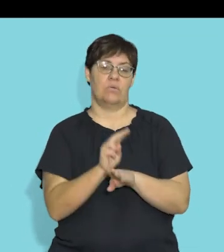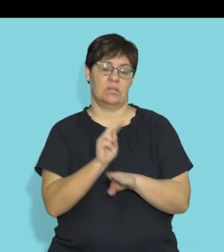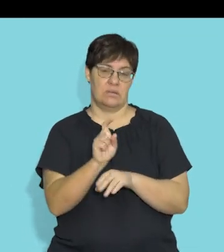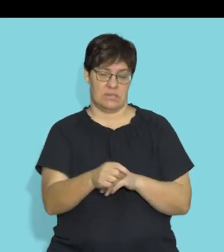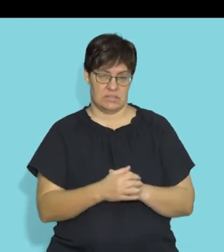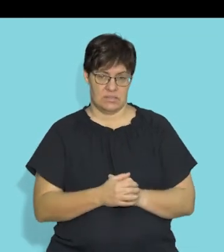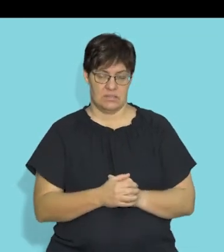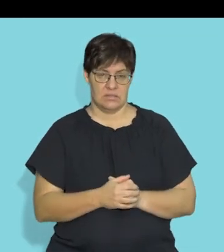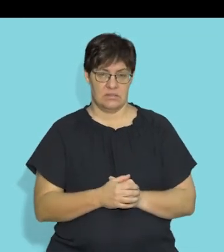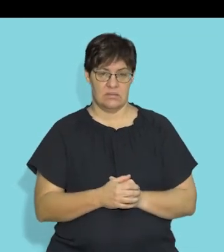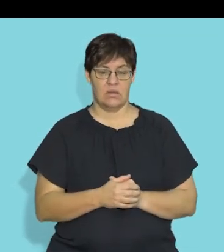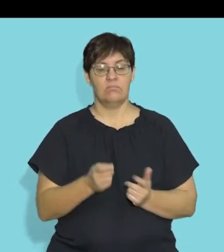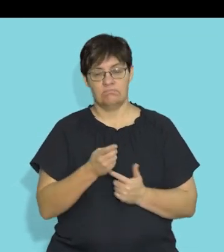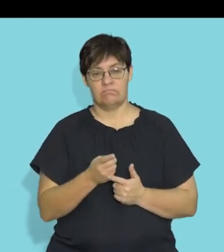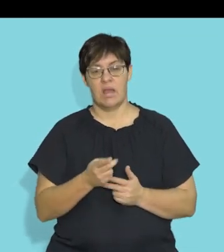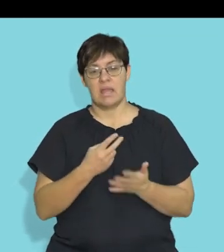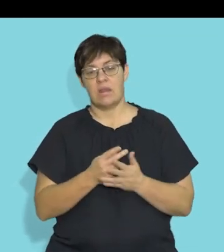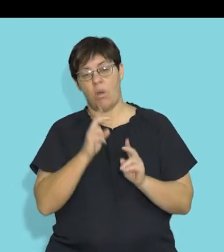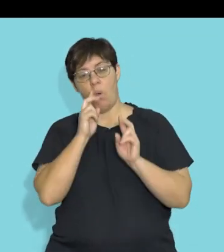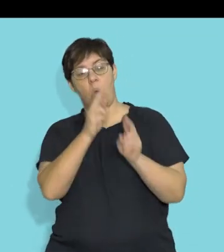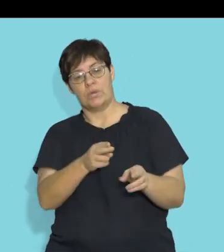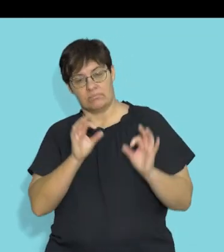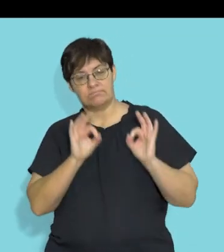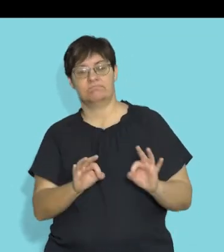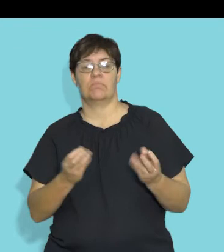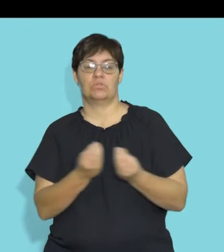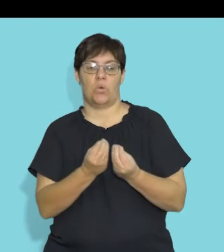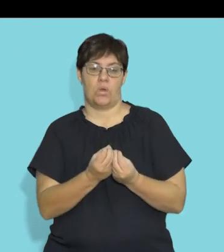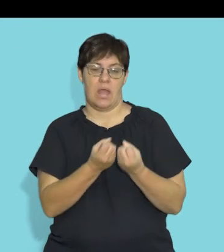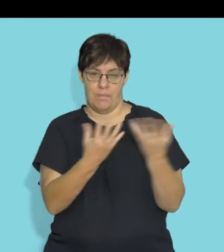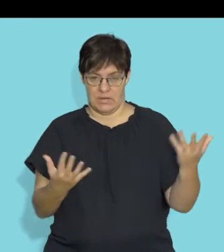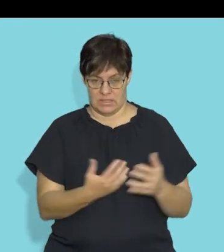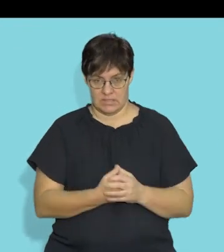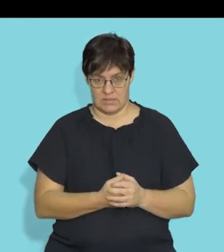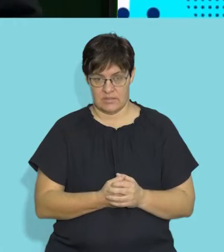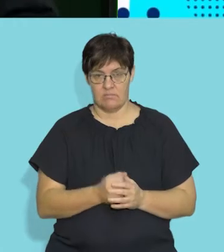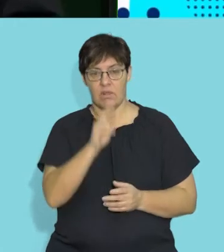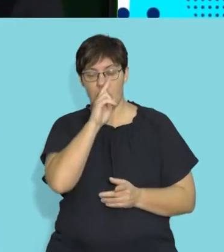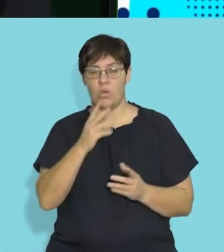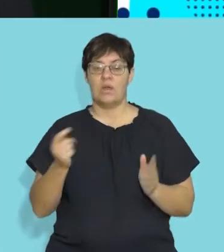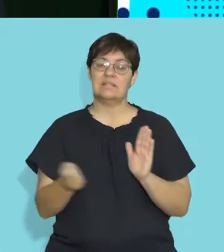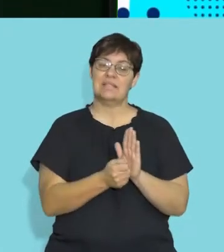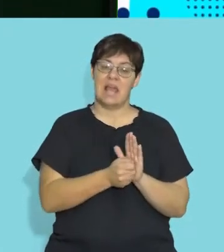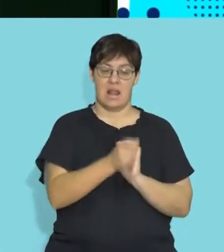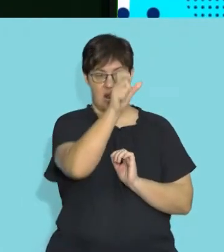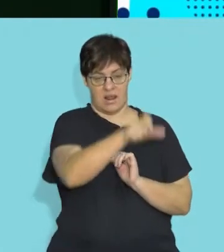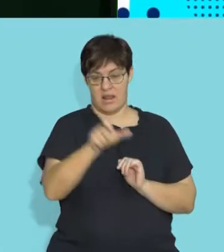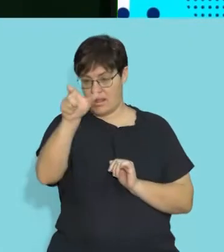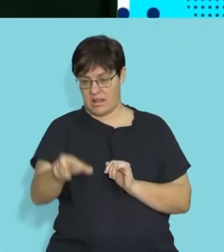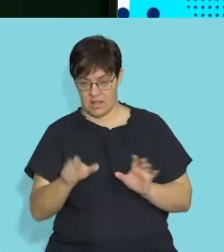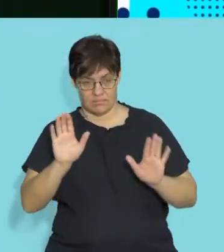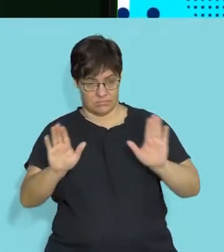sales in order to order appropriately. Obviously, you look at the sales of the